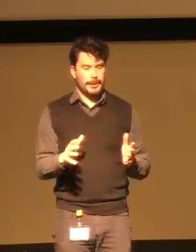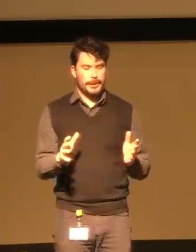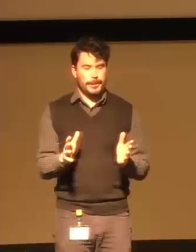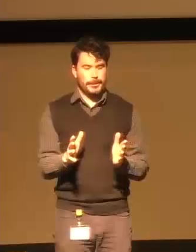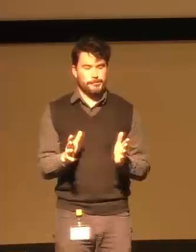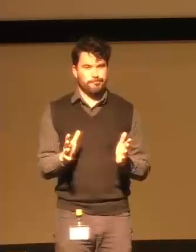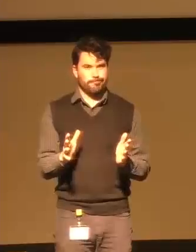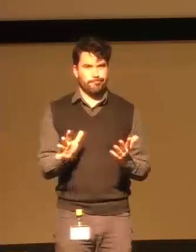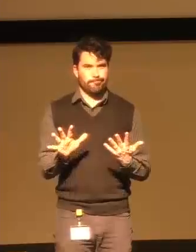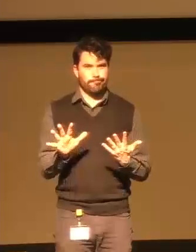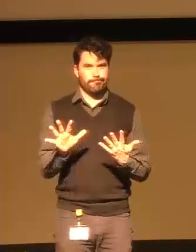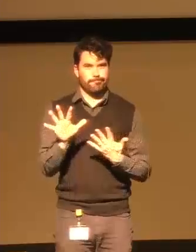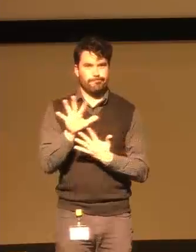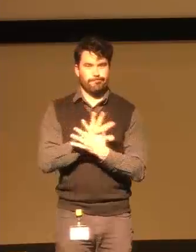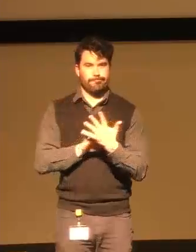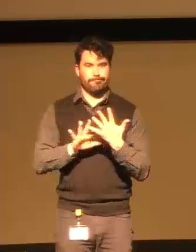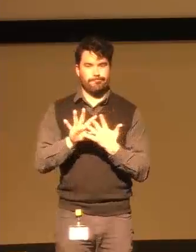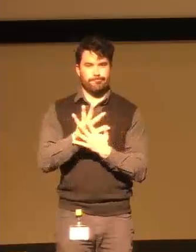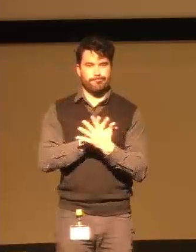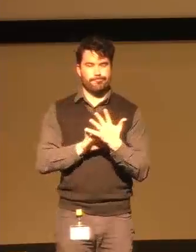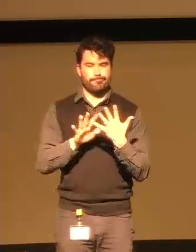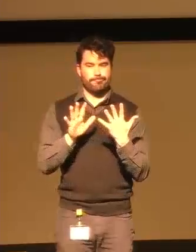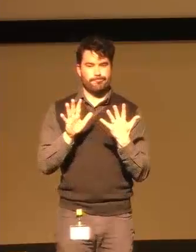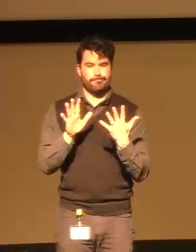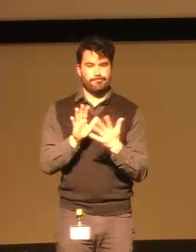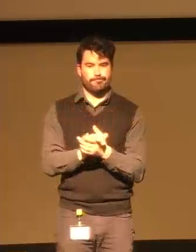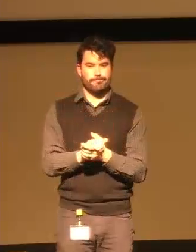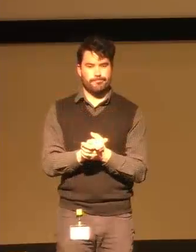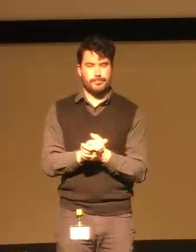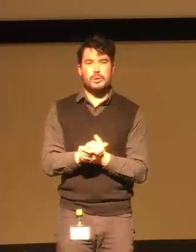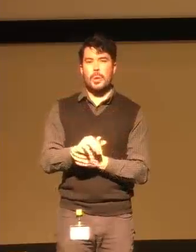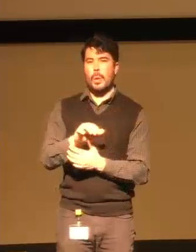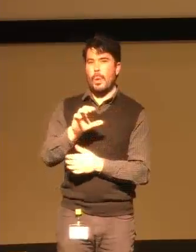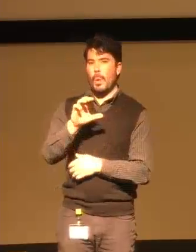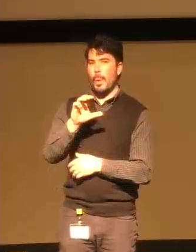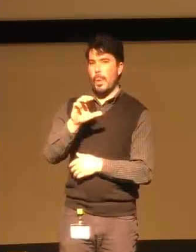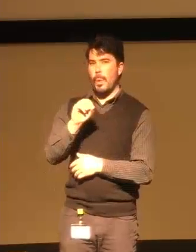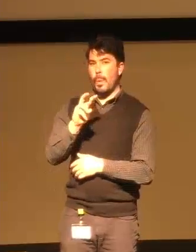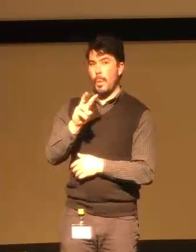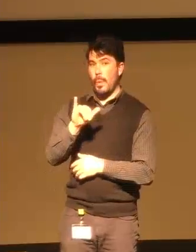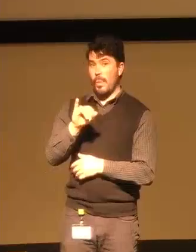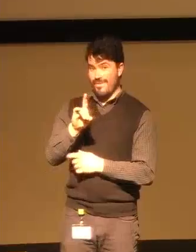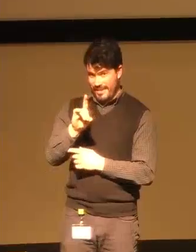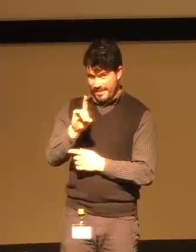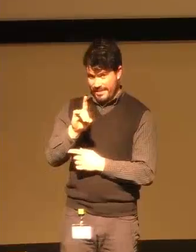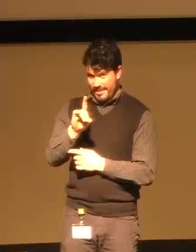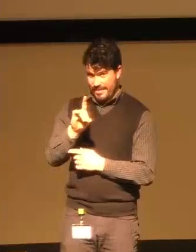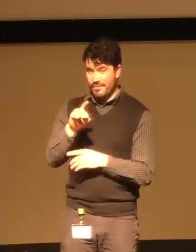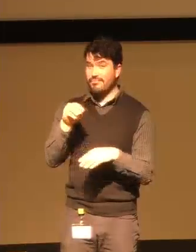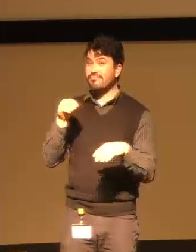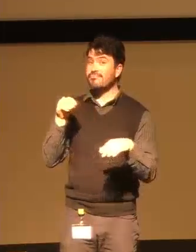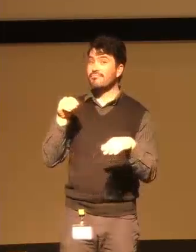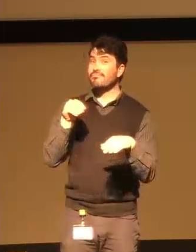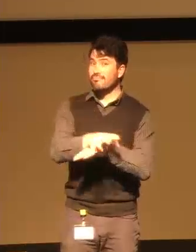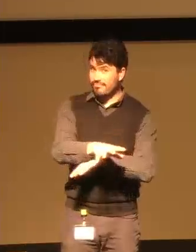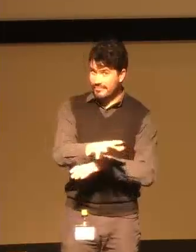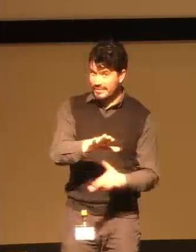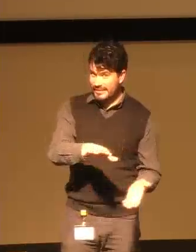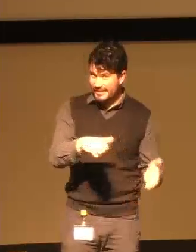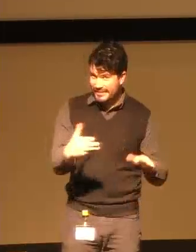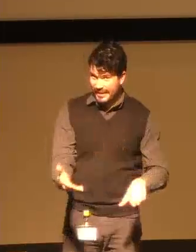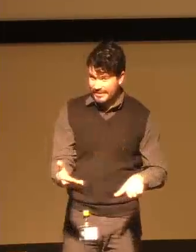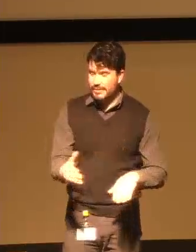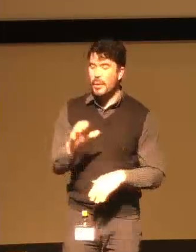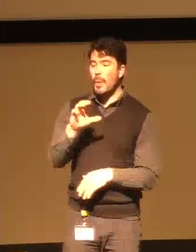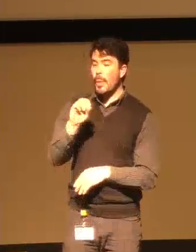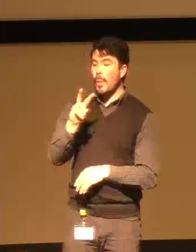clear. I guess what you're asking is COVID-related deaths. I think they use the term